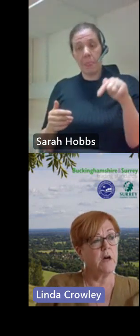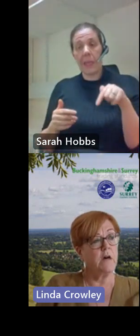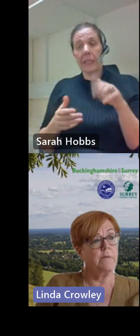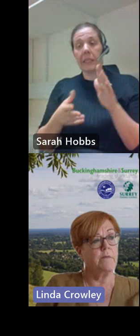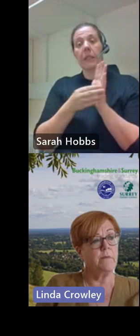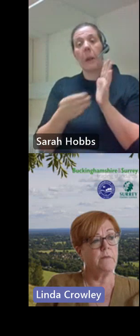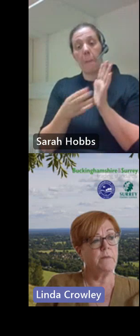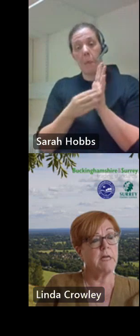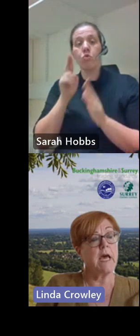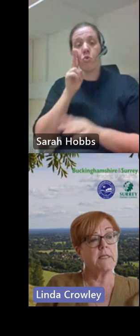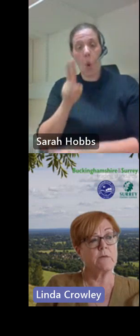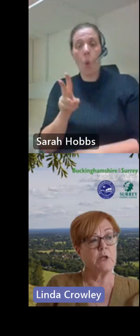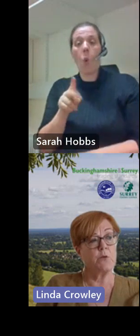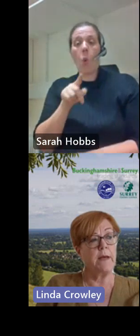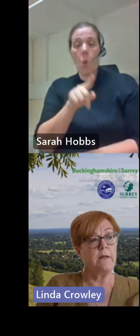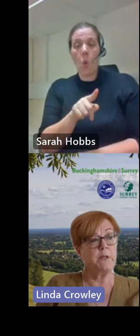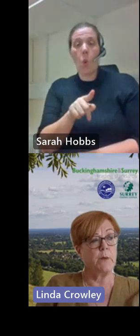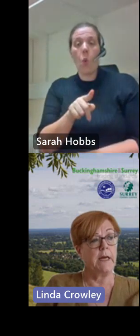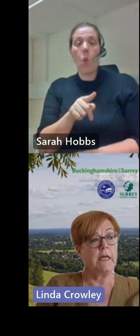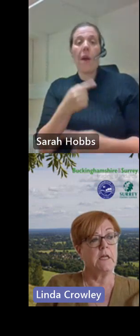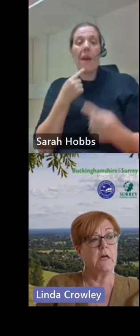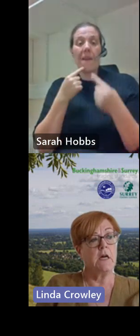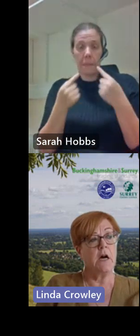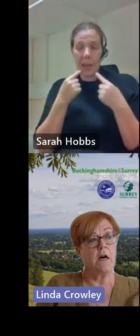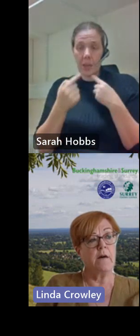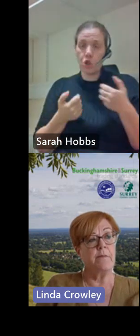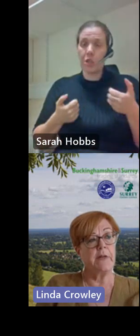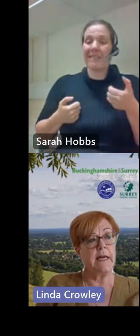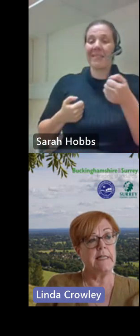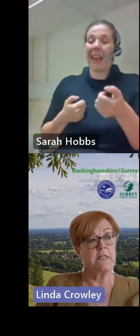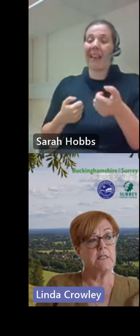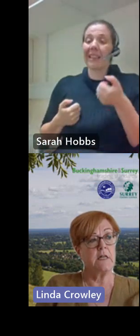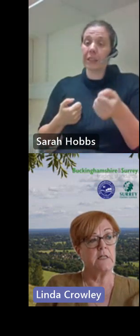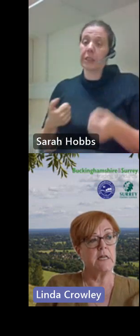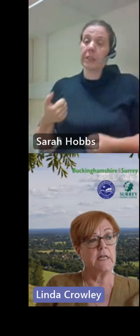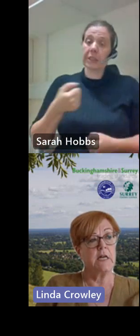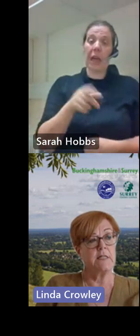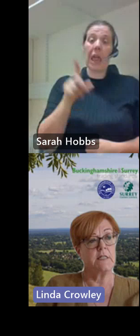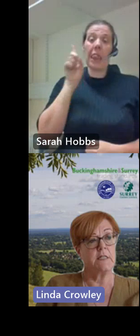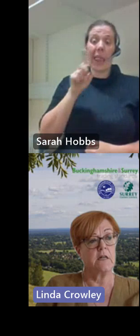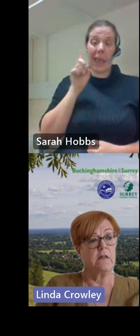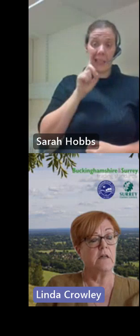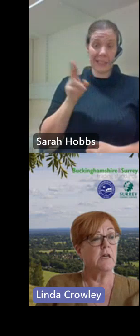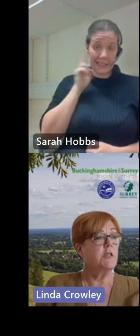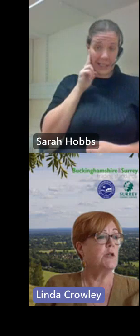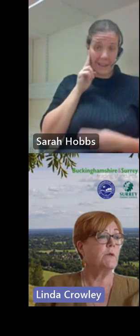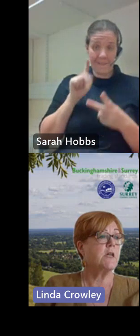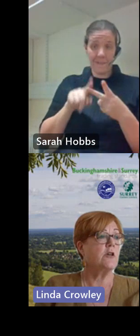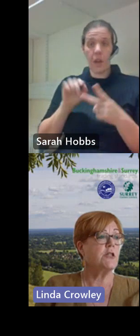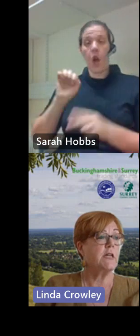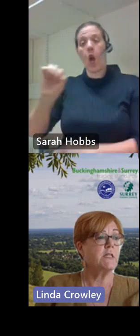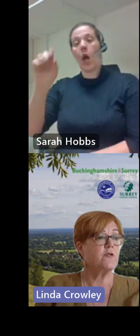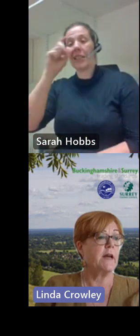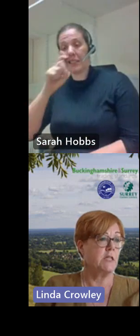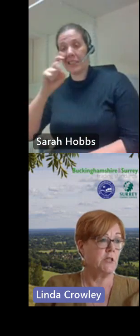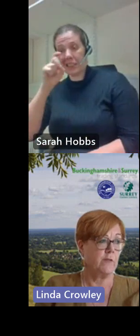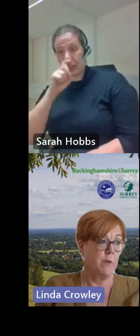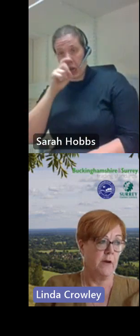of texts which went between the lady concerned and her sister. She was